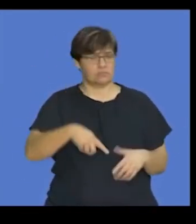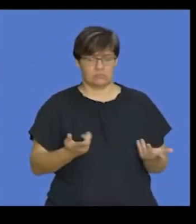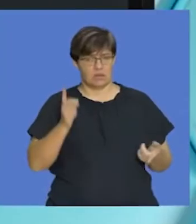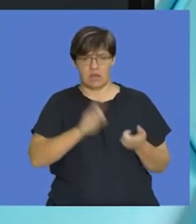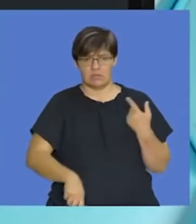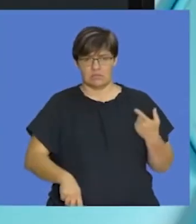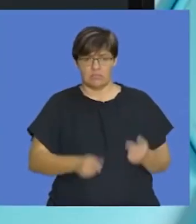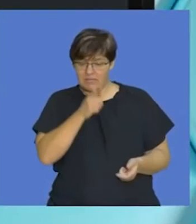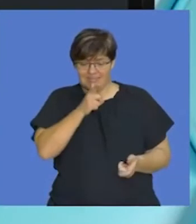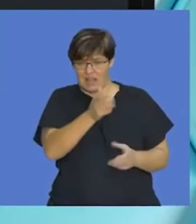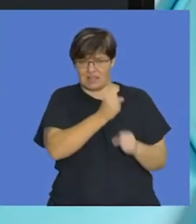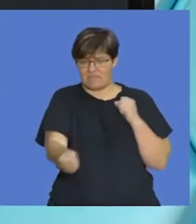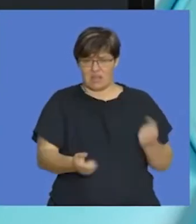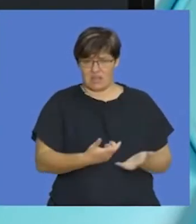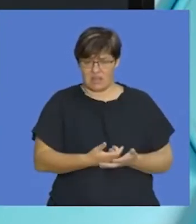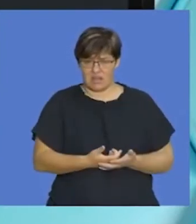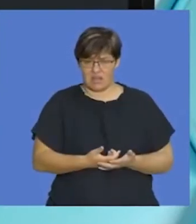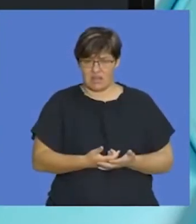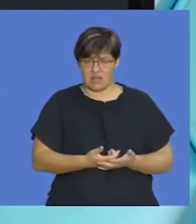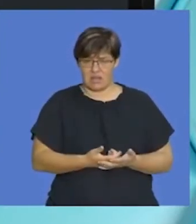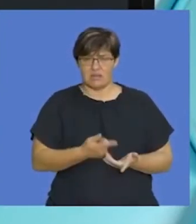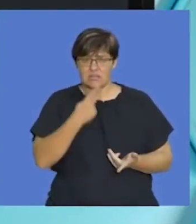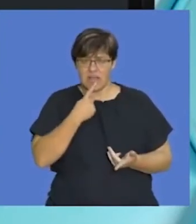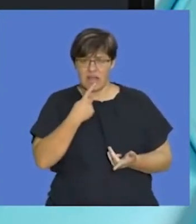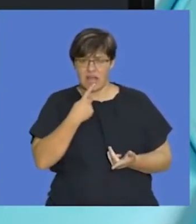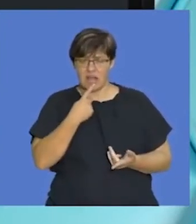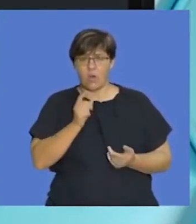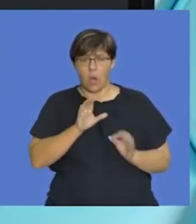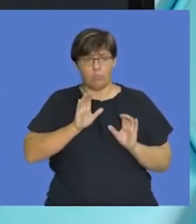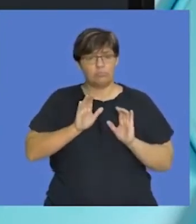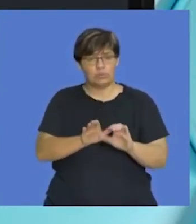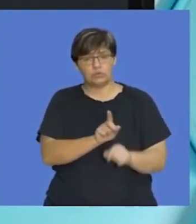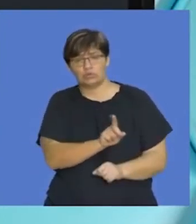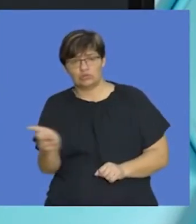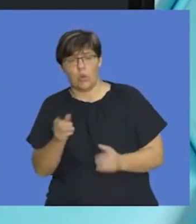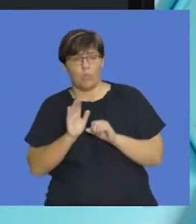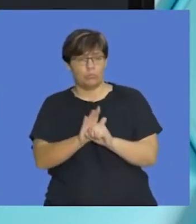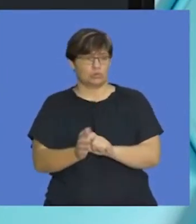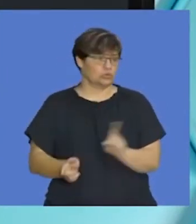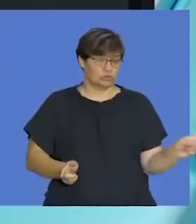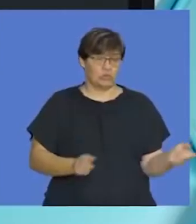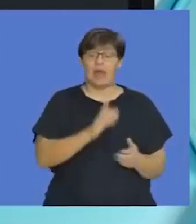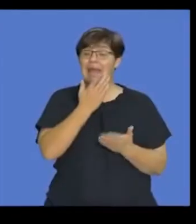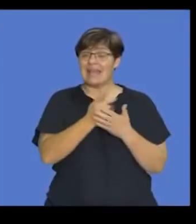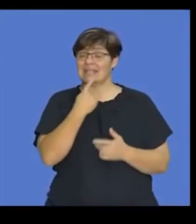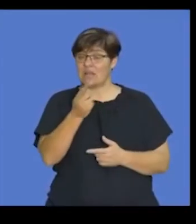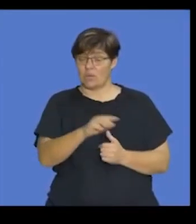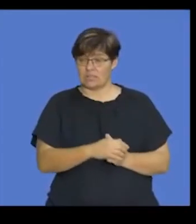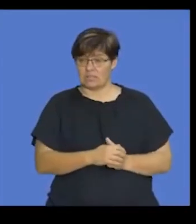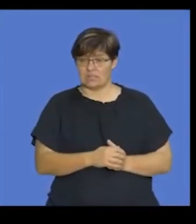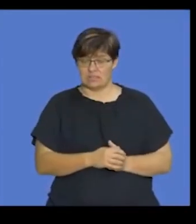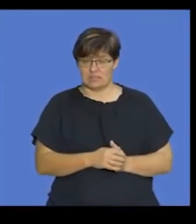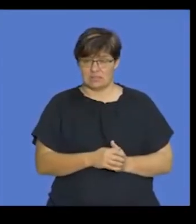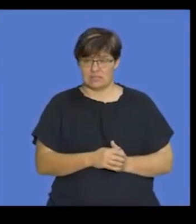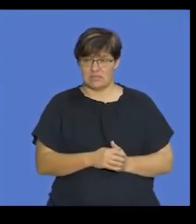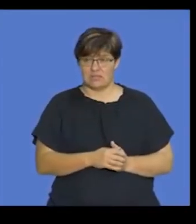you which way the boy or the child was pushing the toy box. What I can tell you, though,